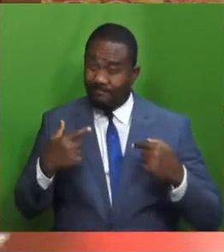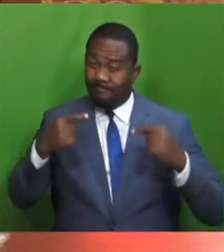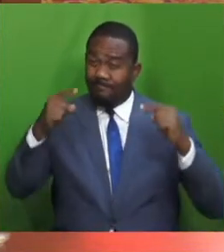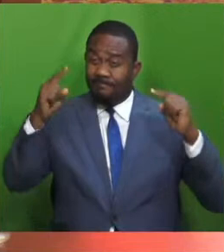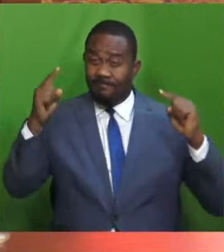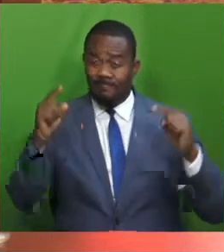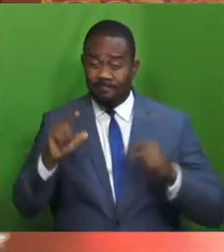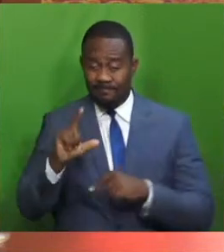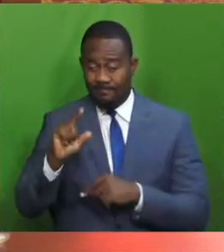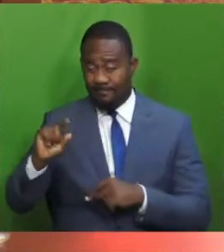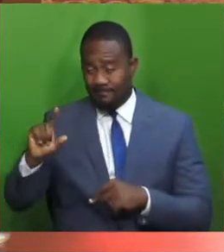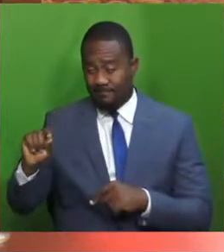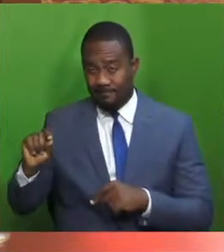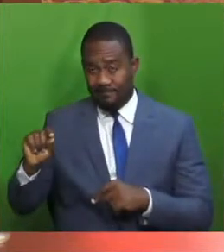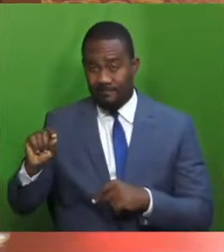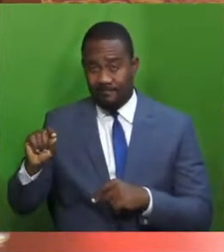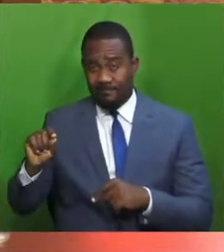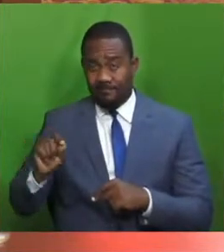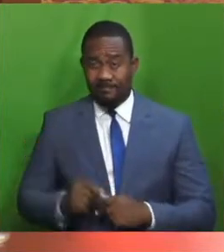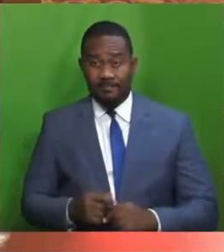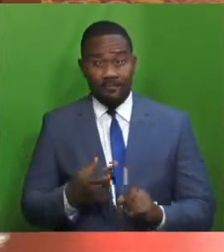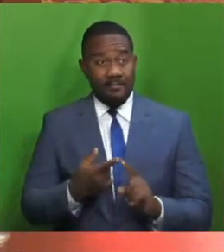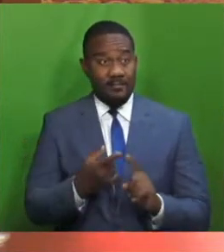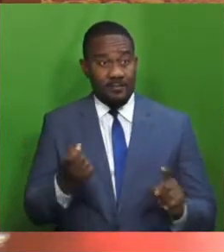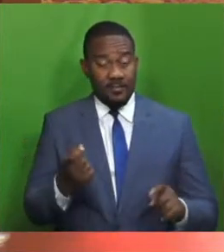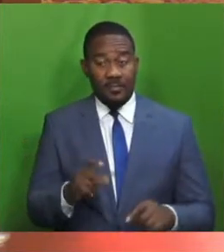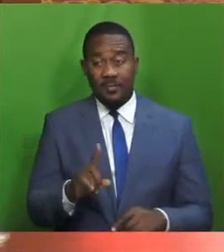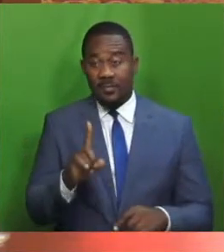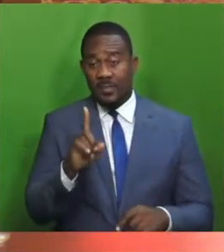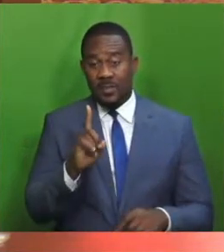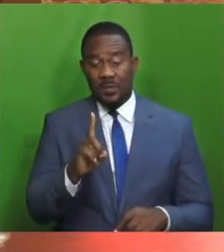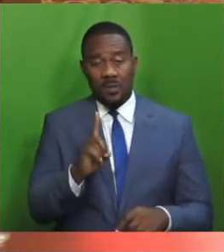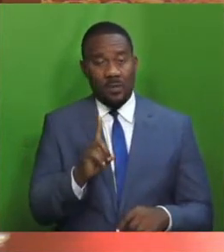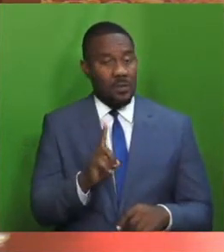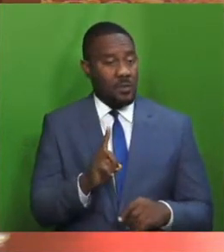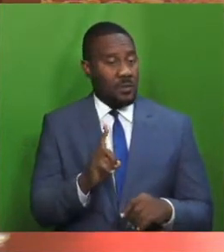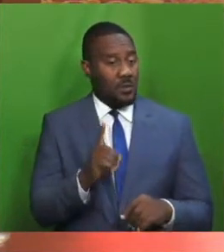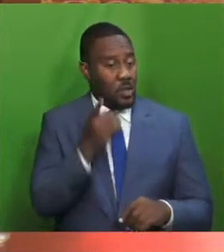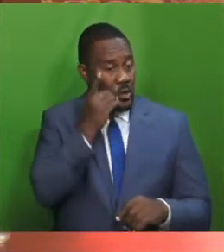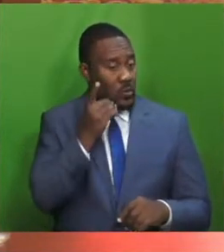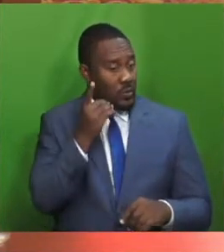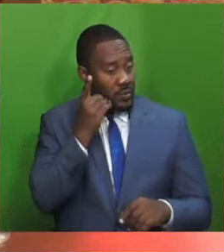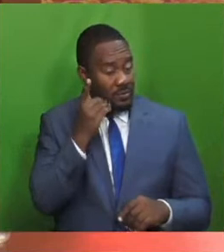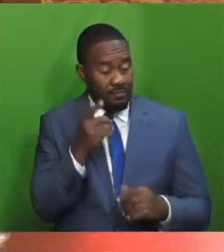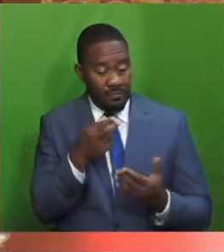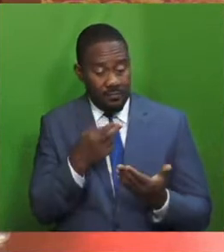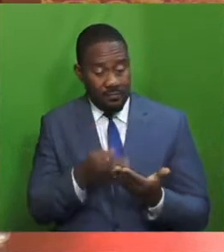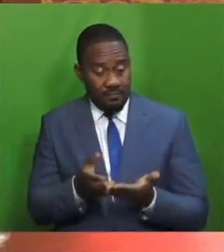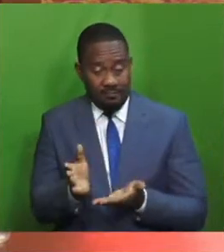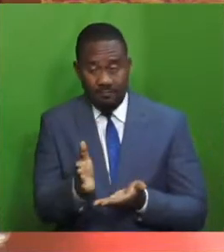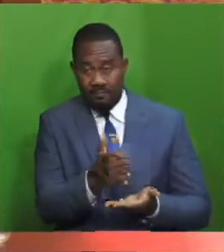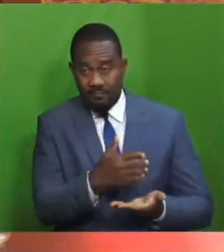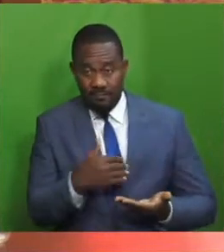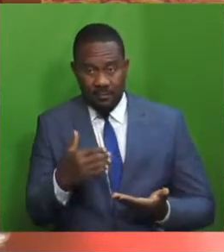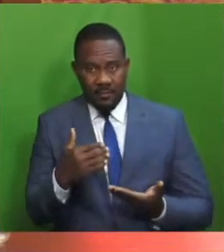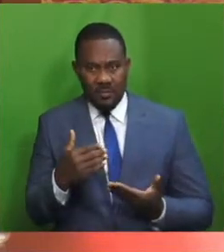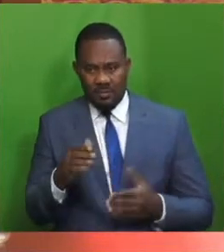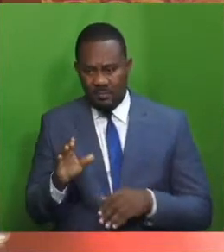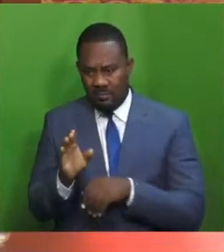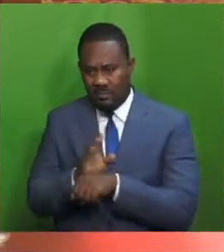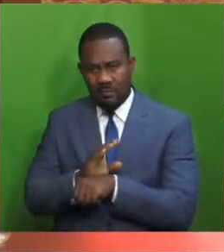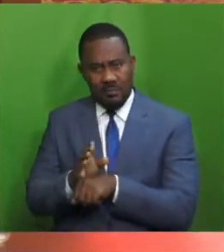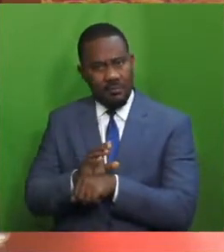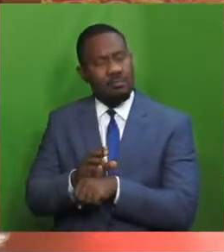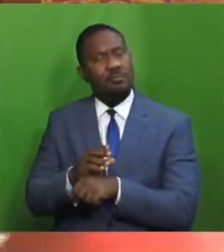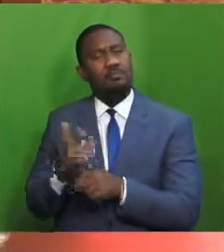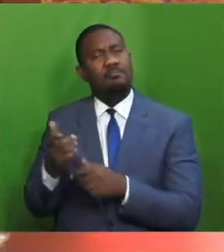2020, predicated on: 1, expanded domestic revenue mobilization, business regulatory